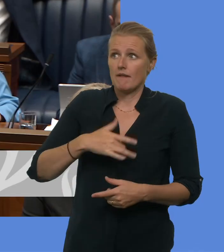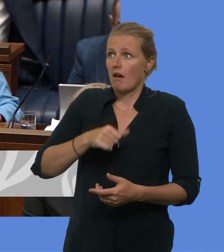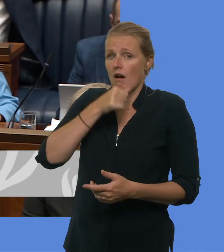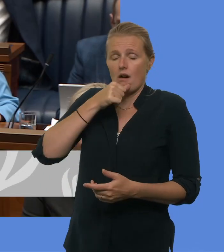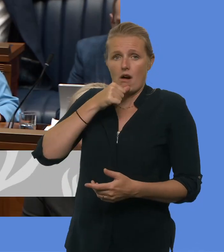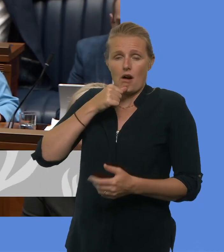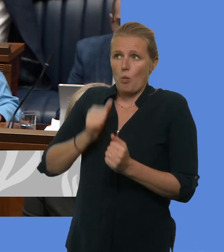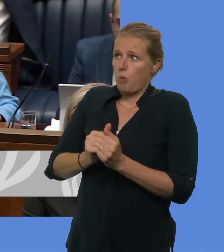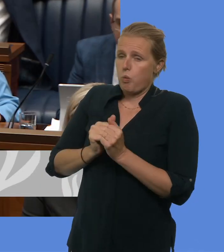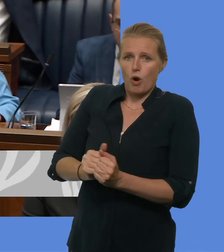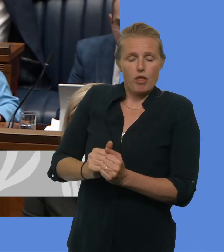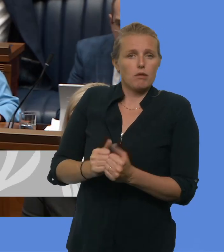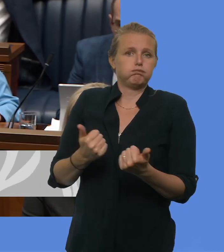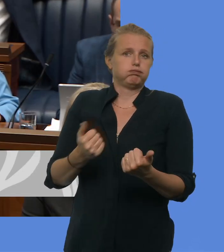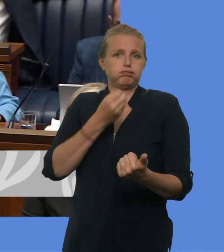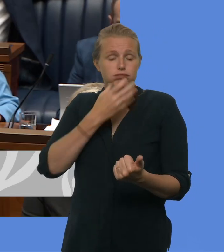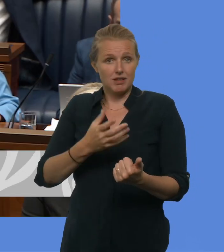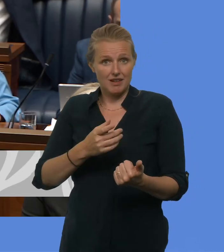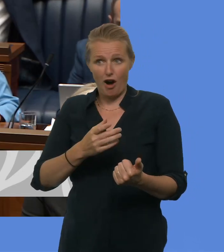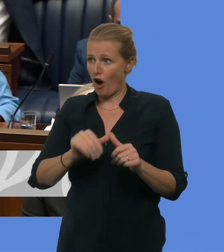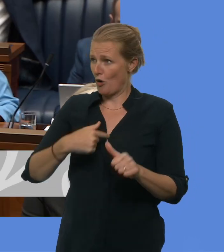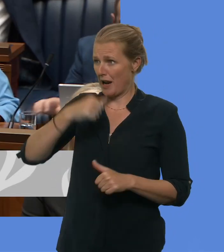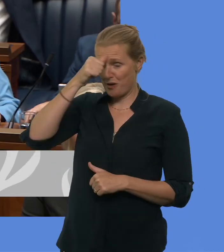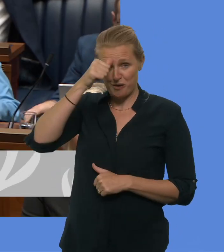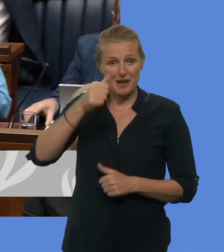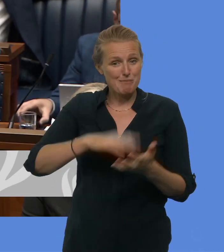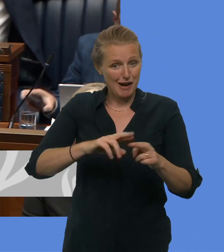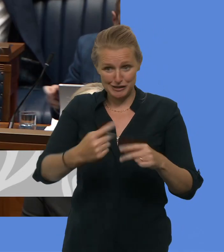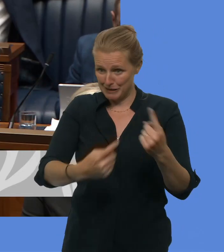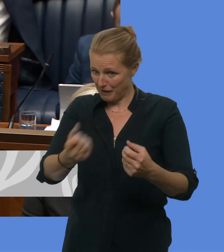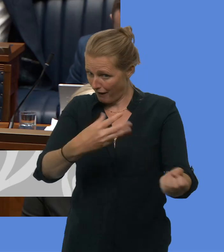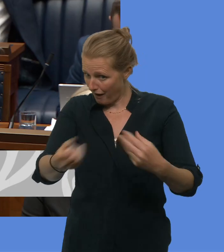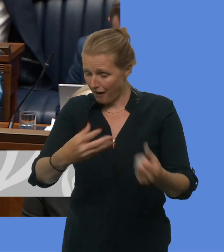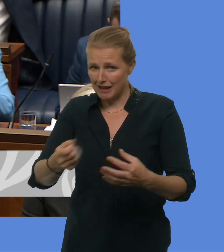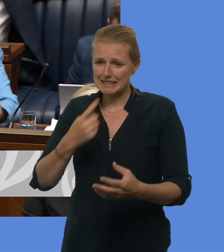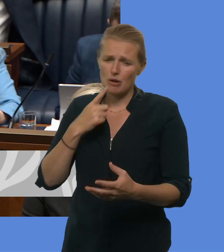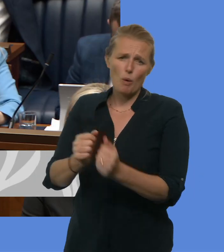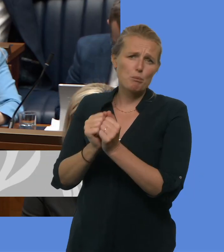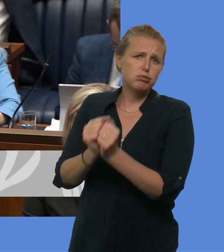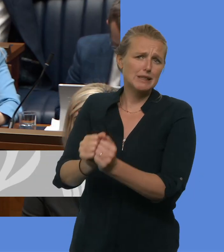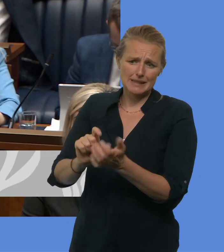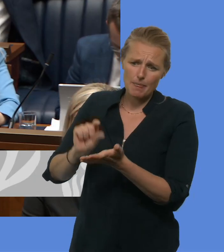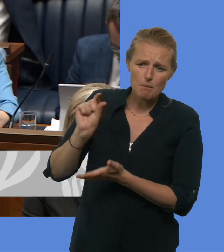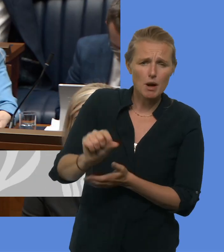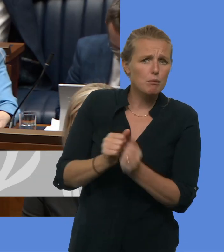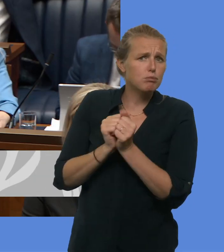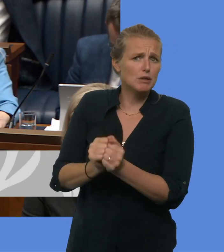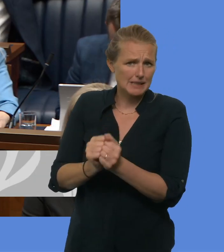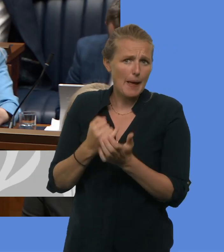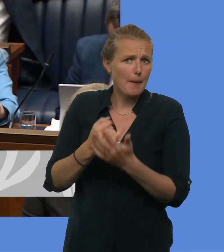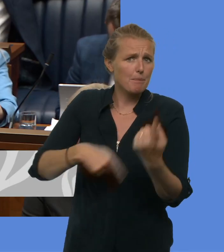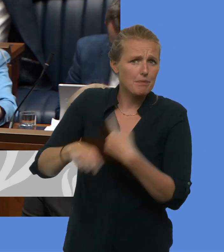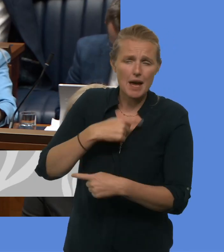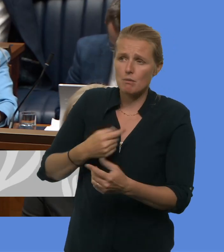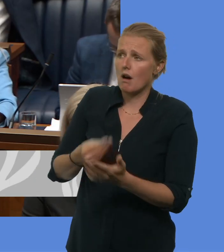that I've heard directly from parents who have expressed their appreciation for this scheme now being made available. But we do have much